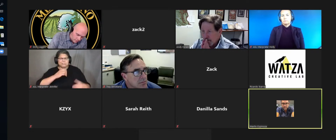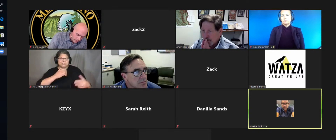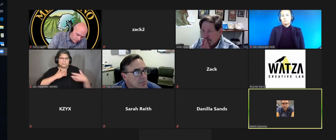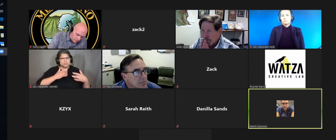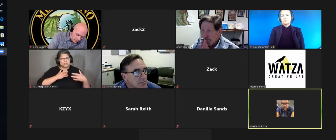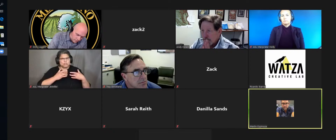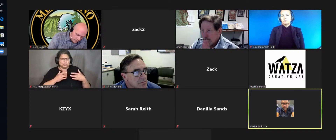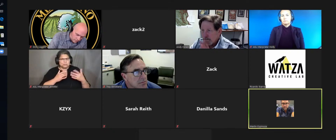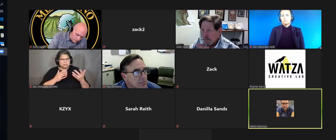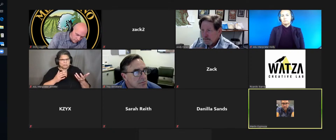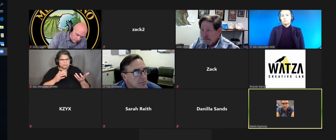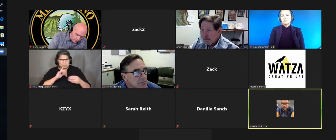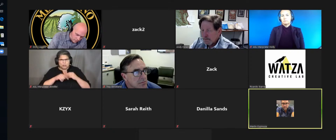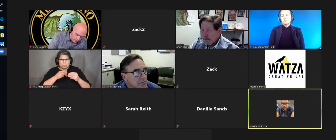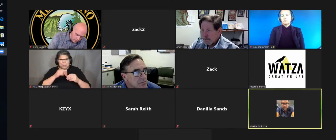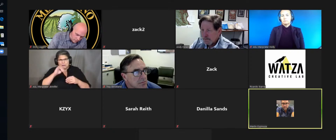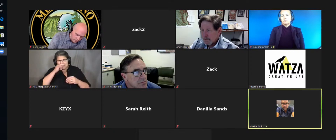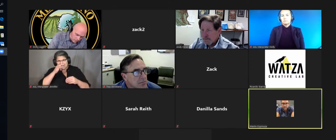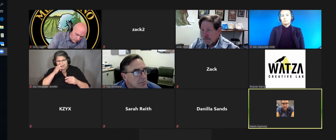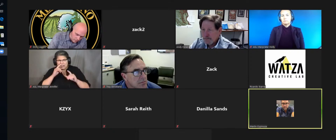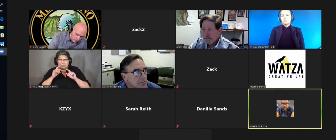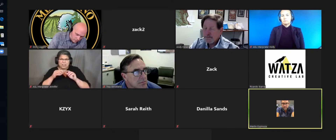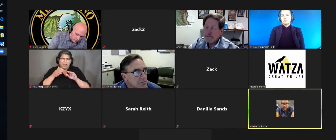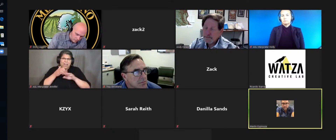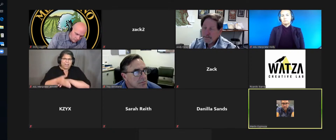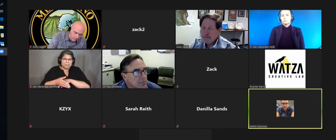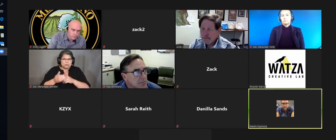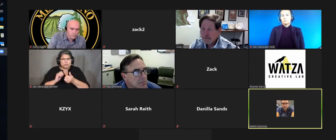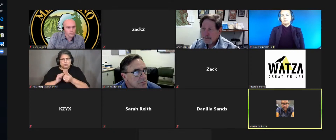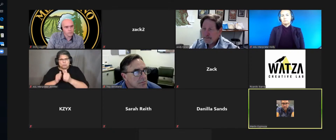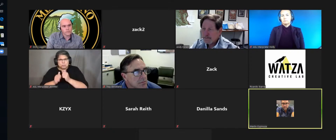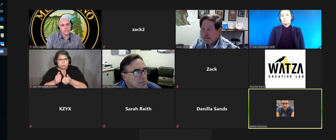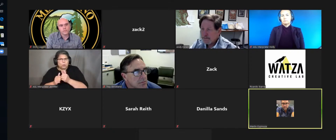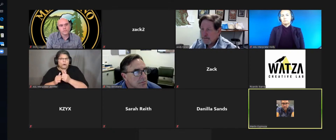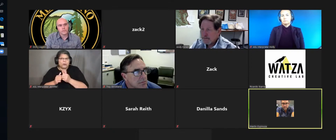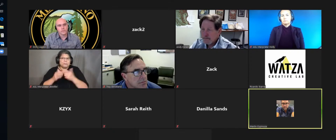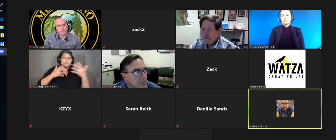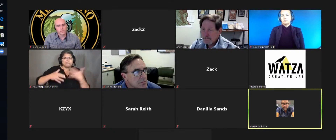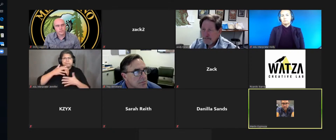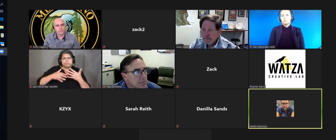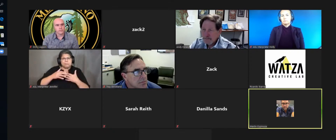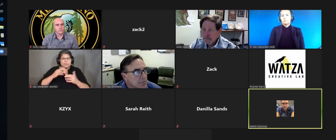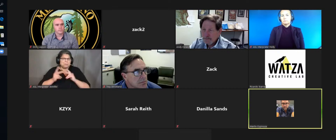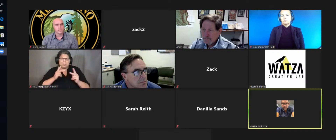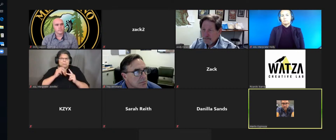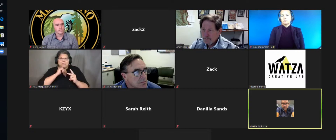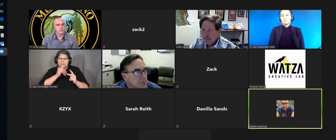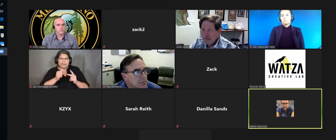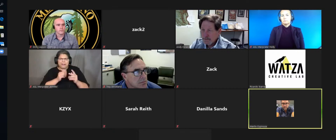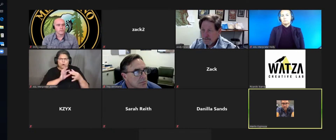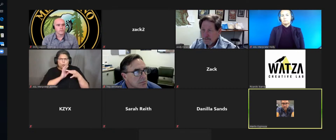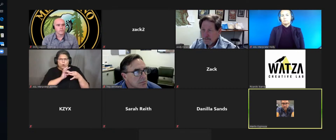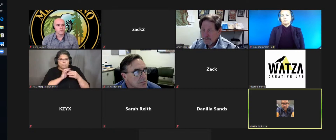kids after sports hanging out, people not cooperating with contact tracers.